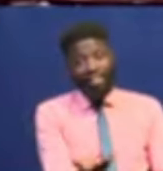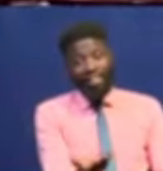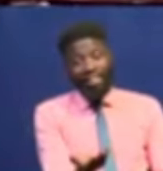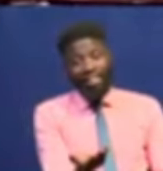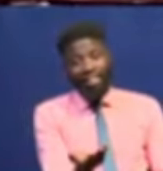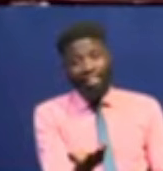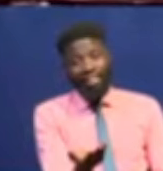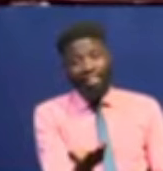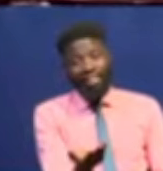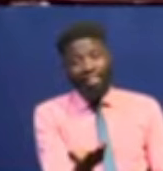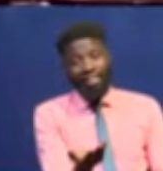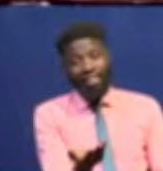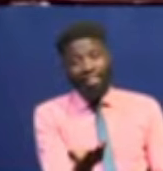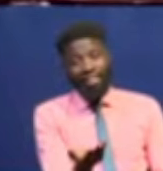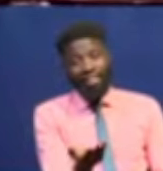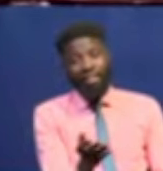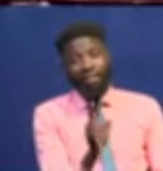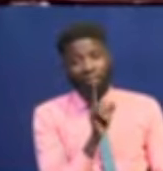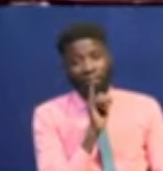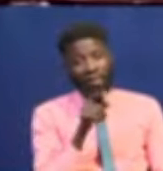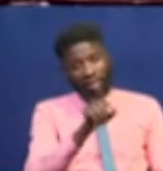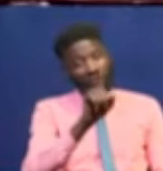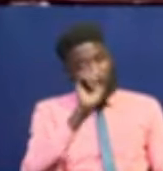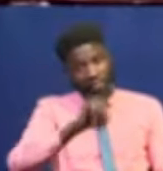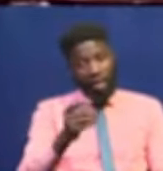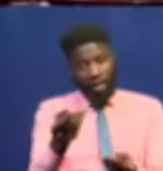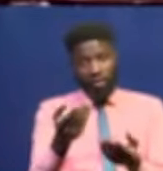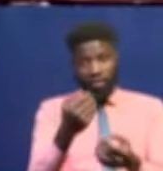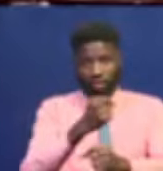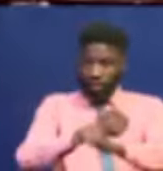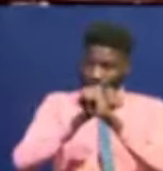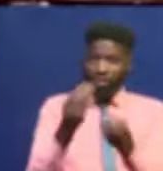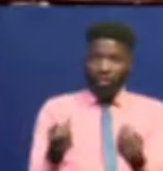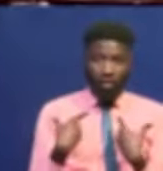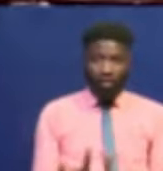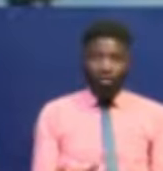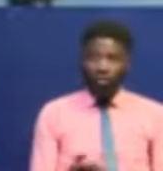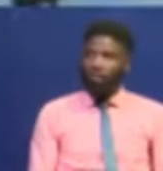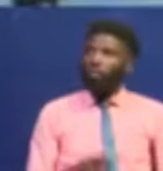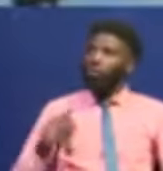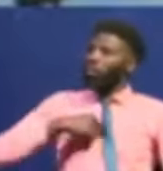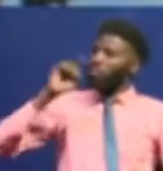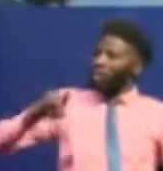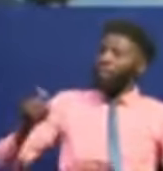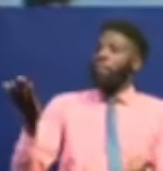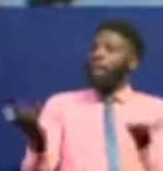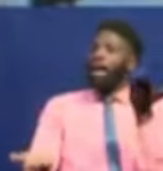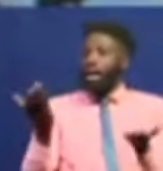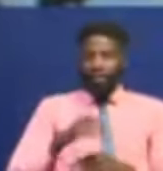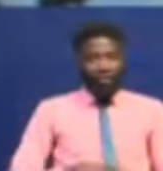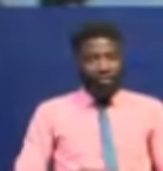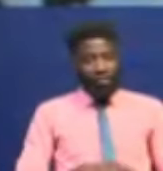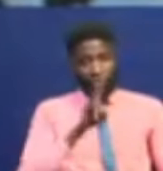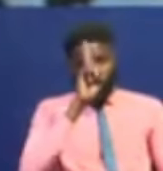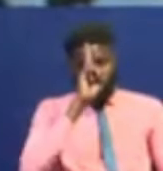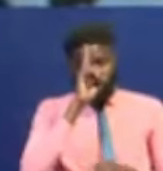day. This is why we are saying you sought to keep us safe. We must be even. You know, we must be even. The police have a difficult